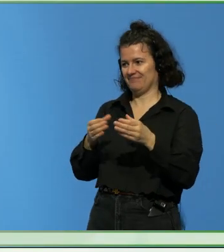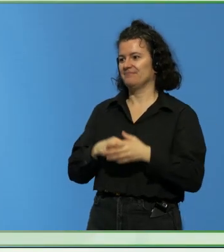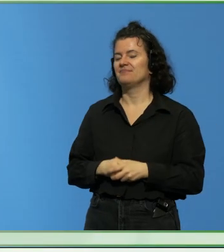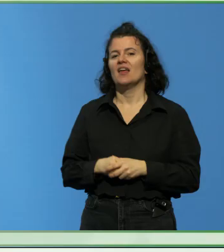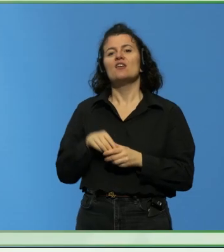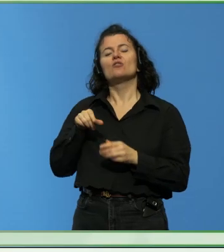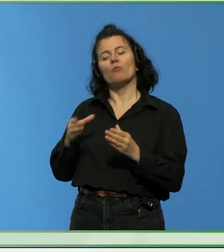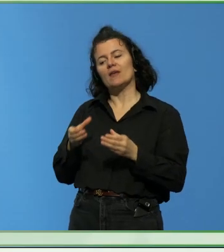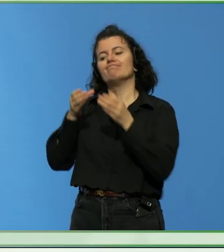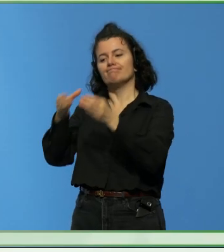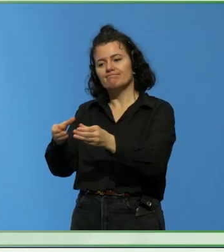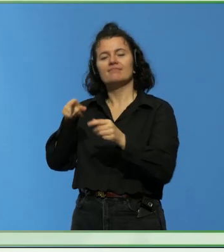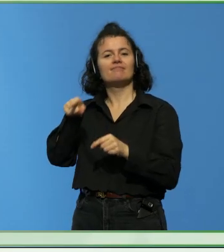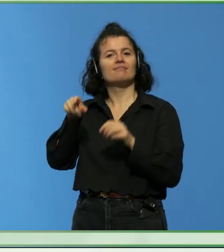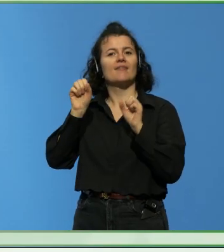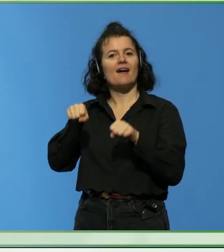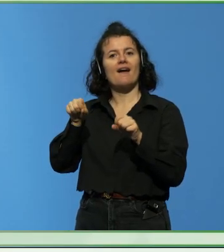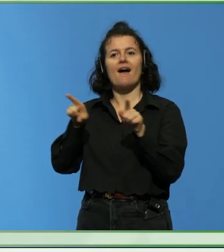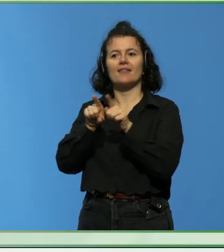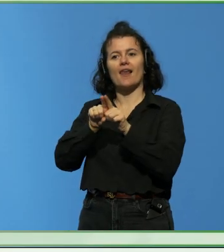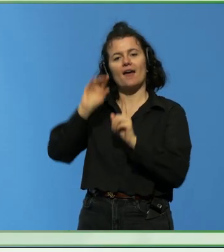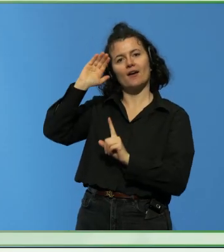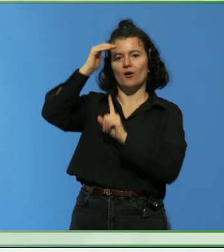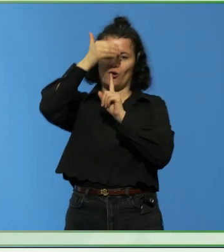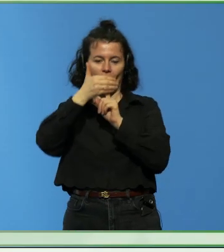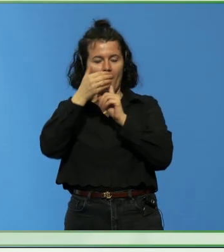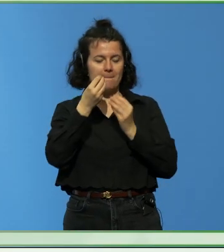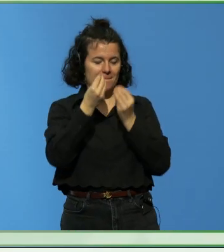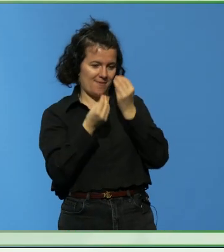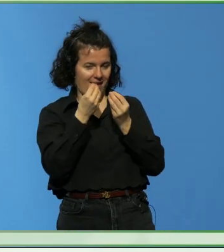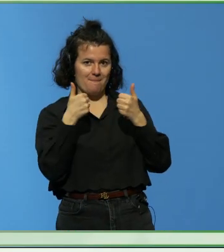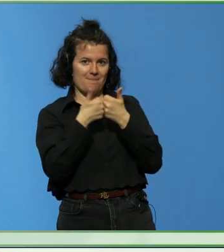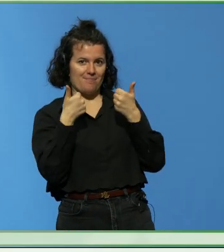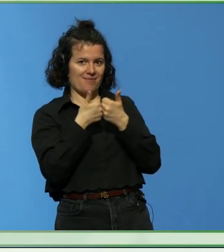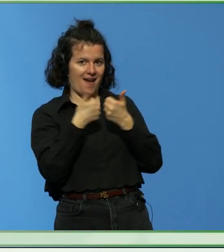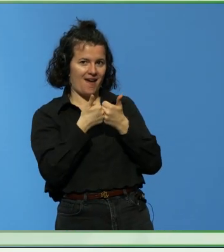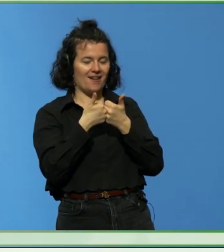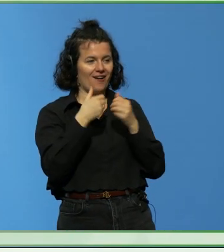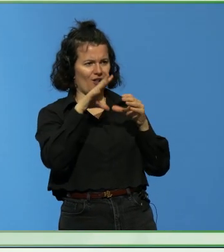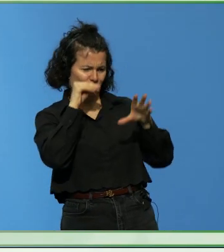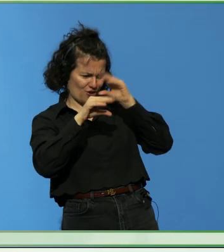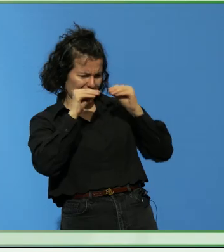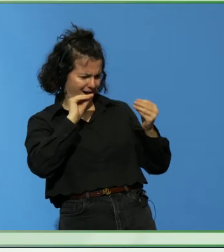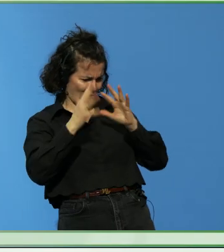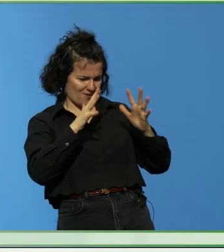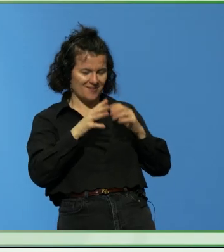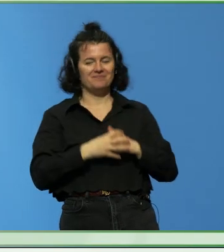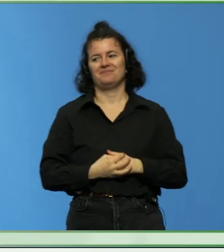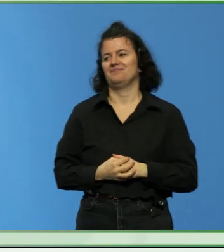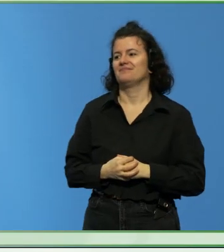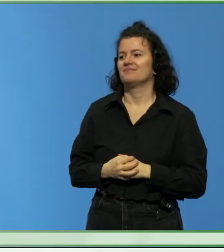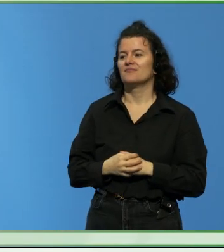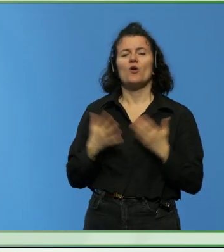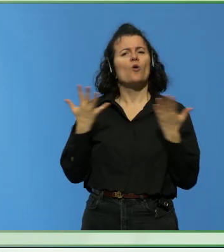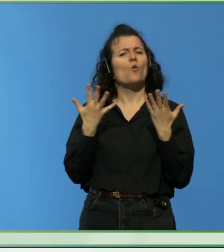plays. So I'm going to give a couple of key highlights from the evaluation findings. So the